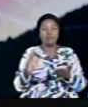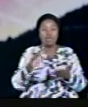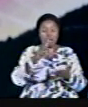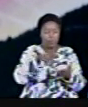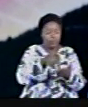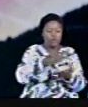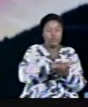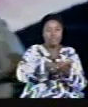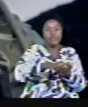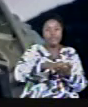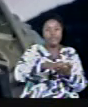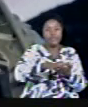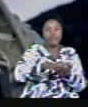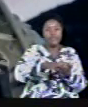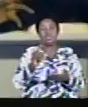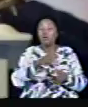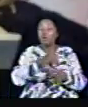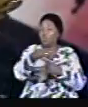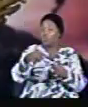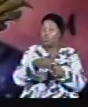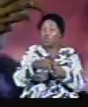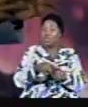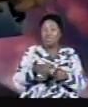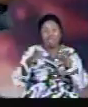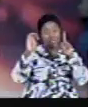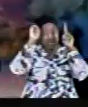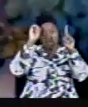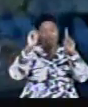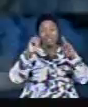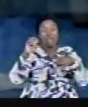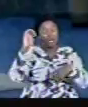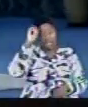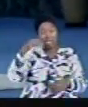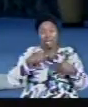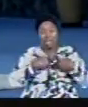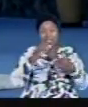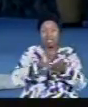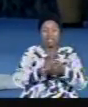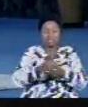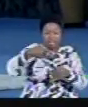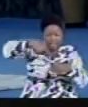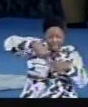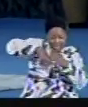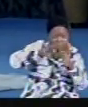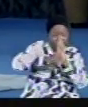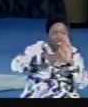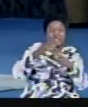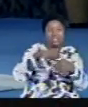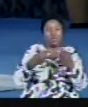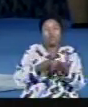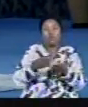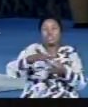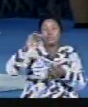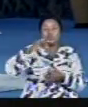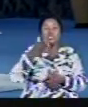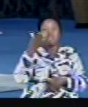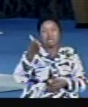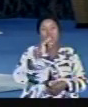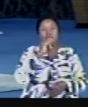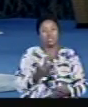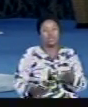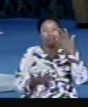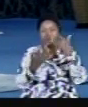purified, when he has the immersion in the Holy Ghost, there is fire, and